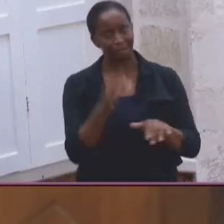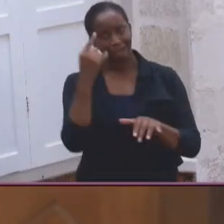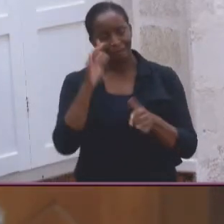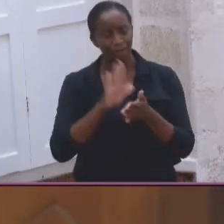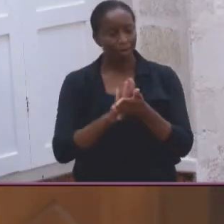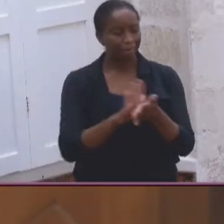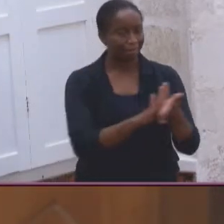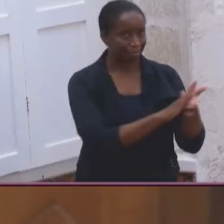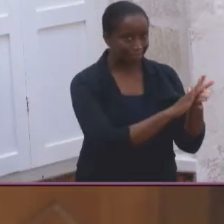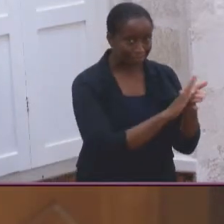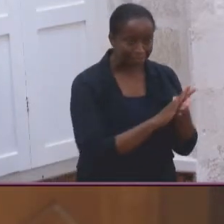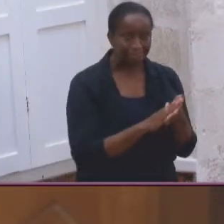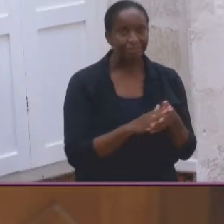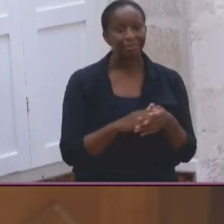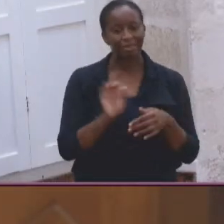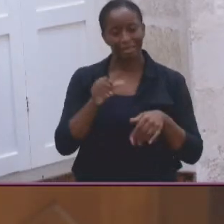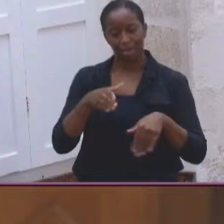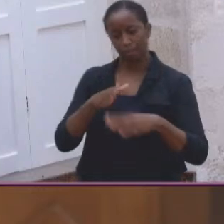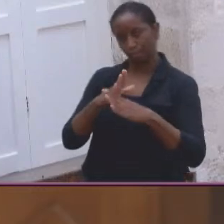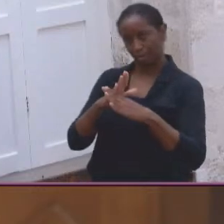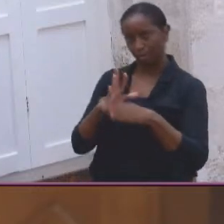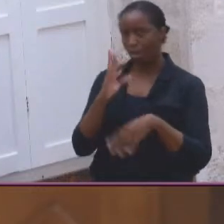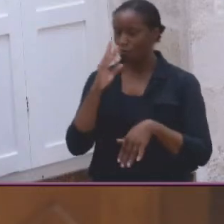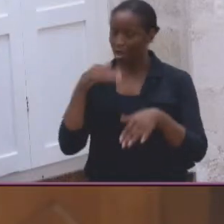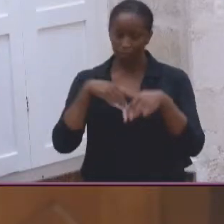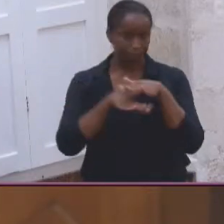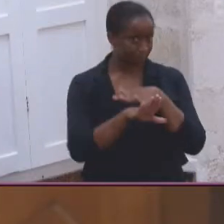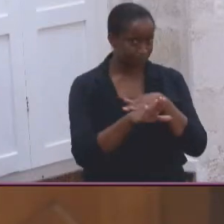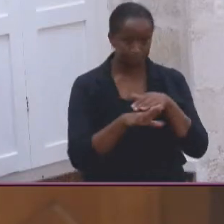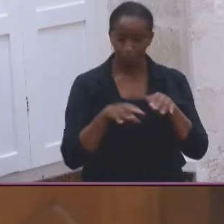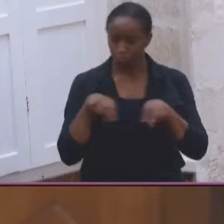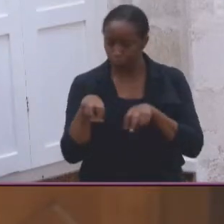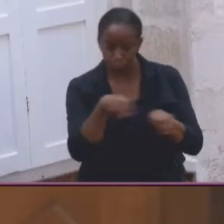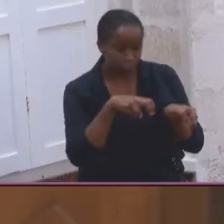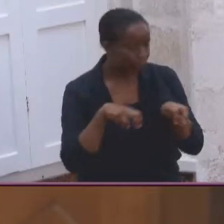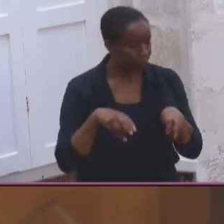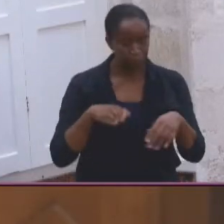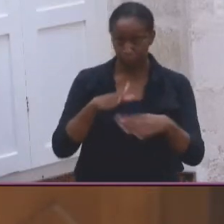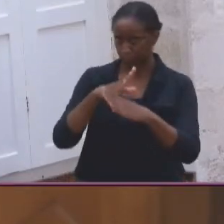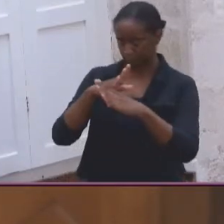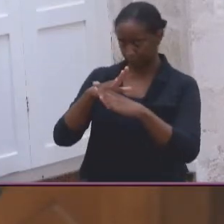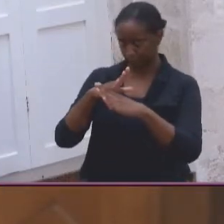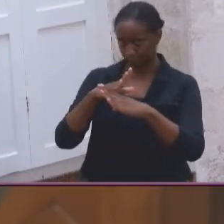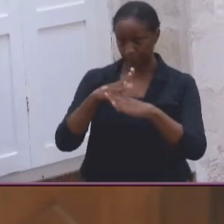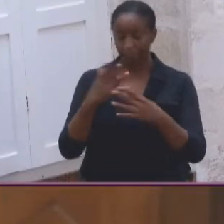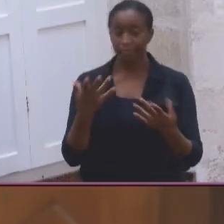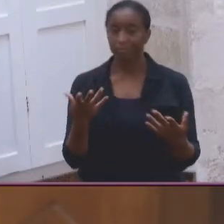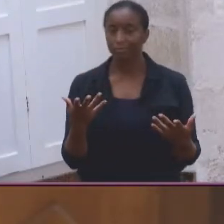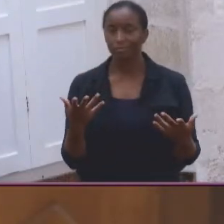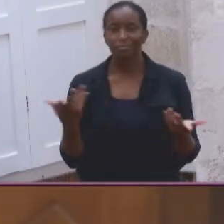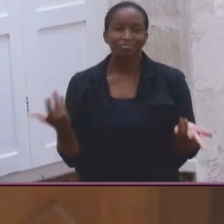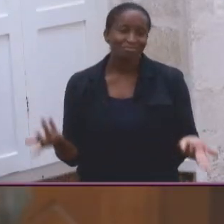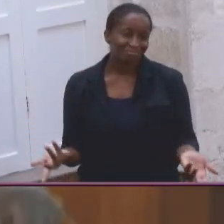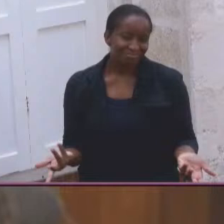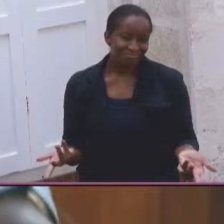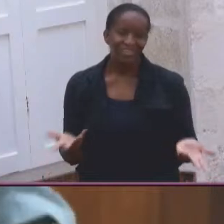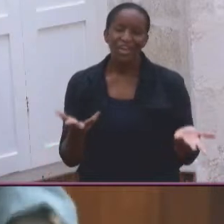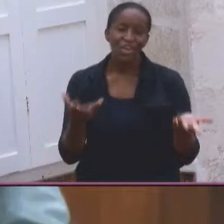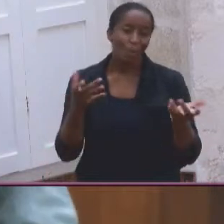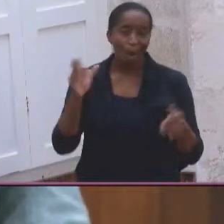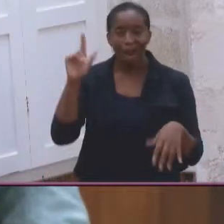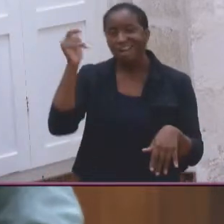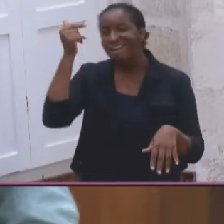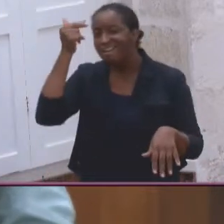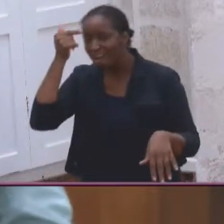But you want to blame, again, the government. Are you sure, sir, it is the government responsible